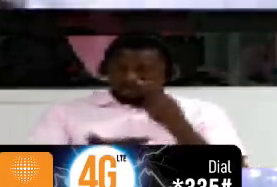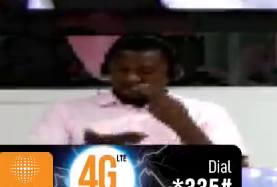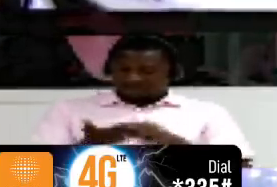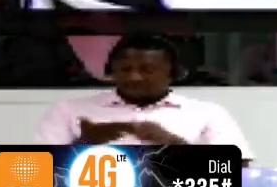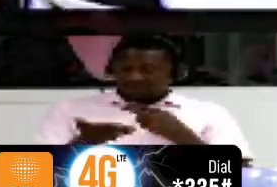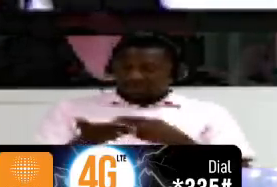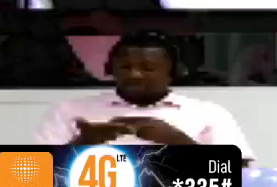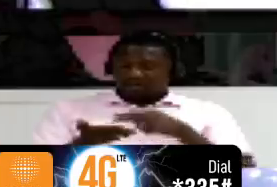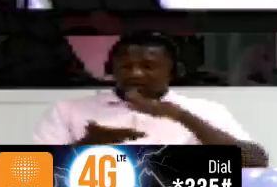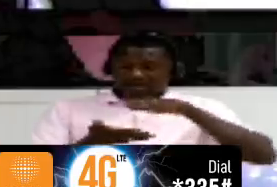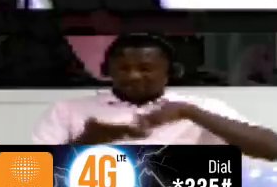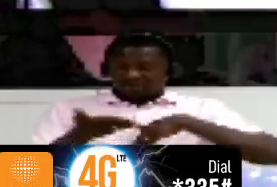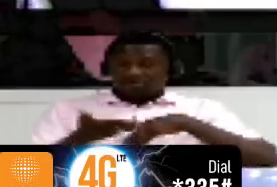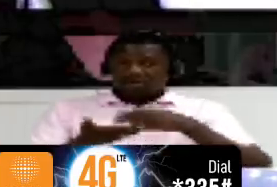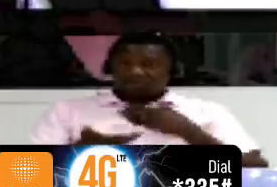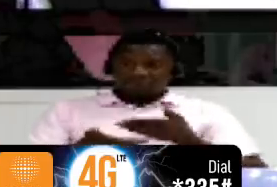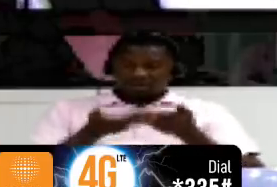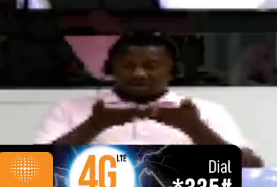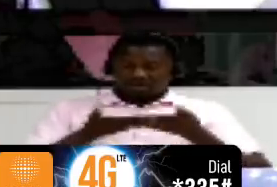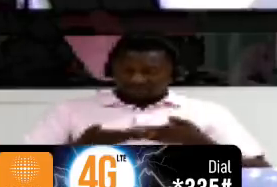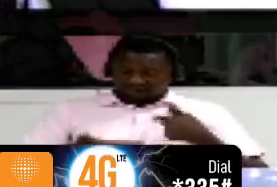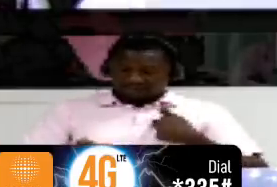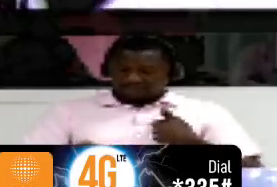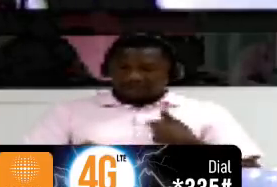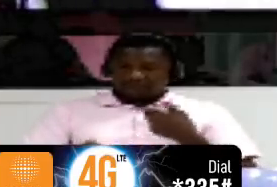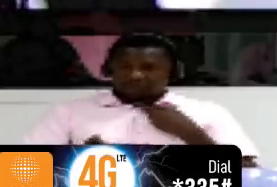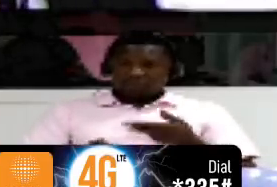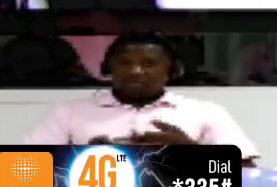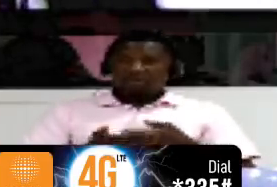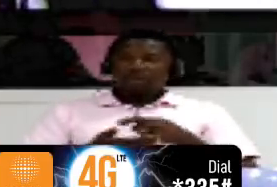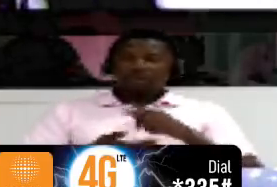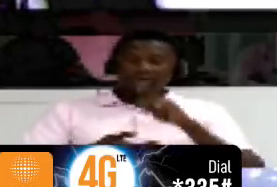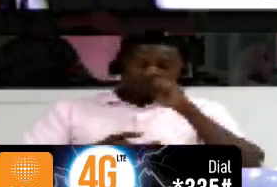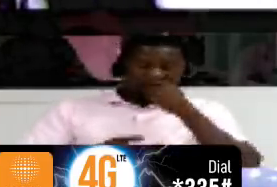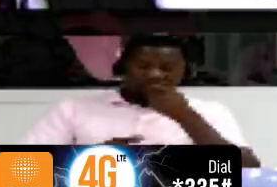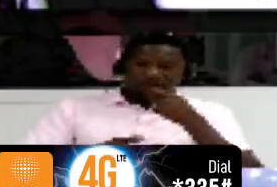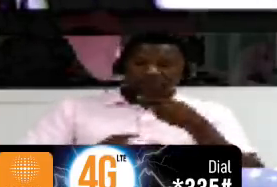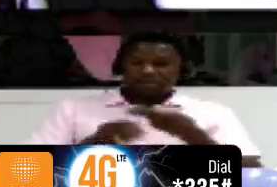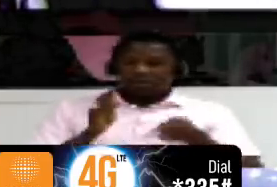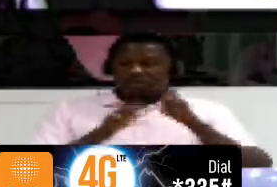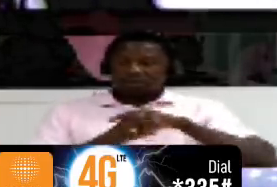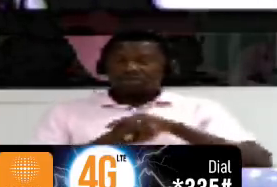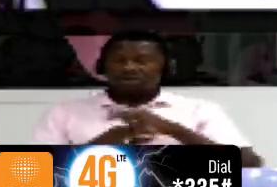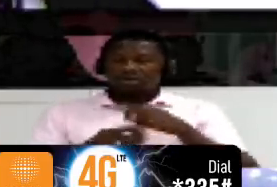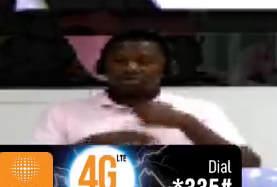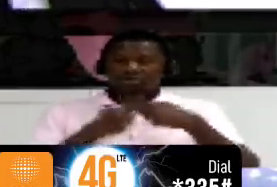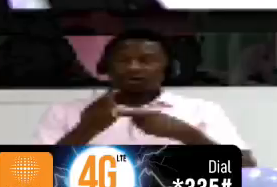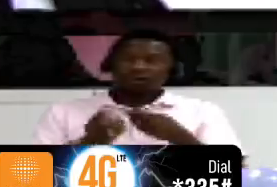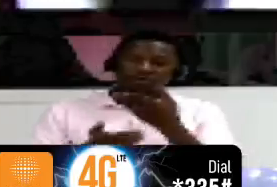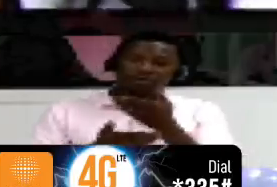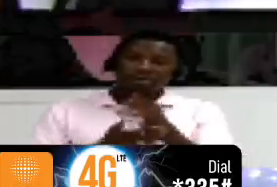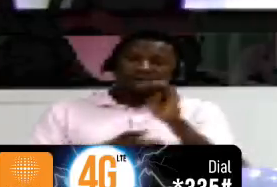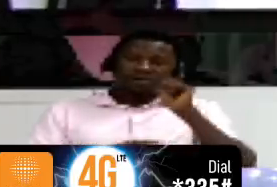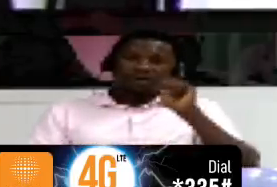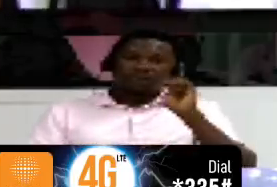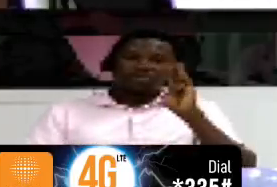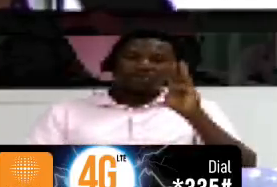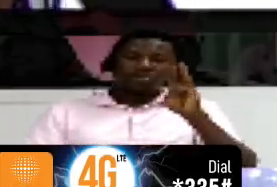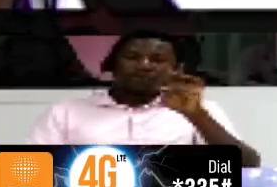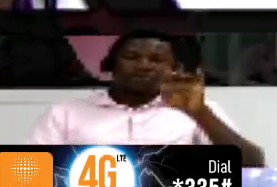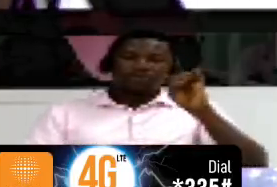gave me. And that would be a post-mortem report concerning the death of Mr. Ibrahim Abari. That's